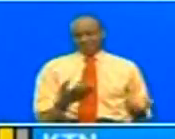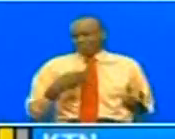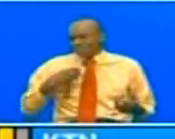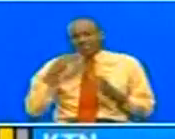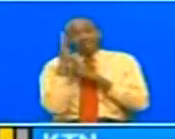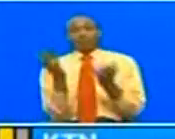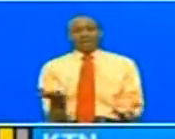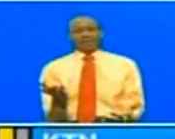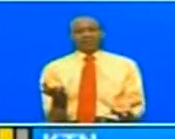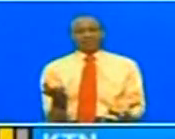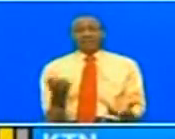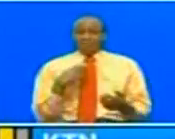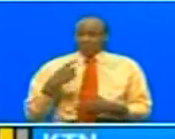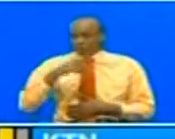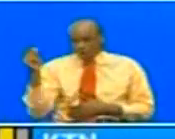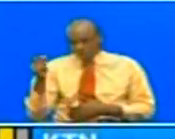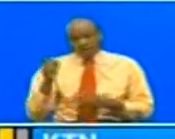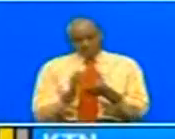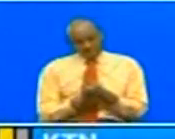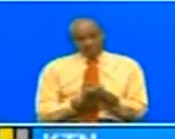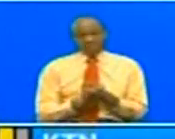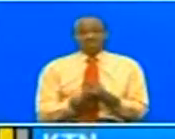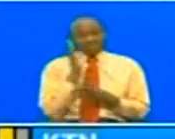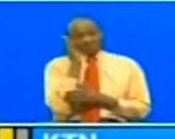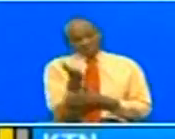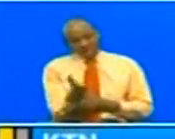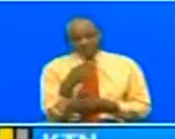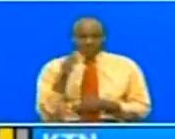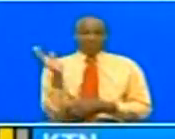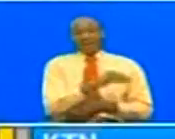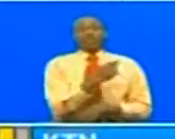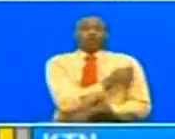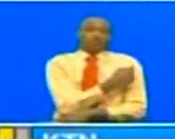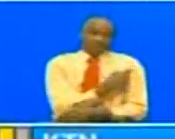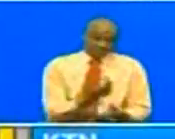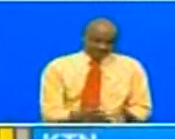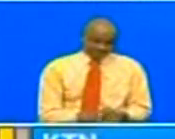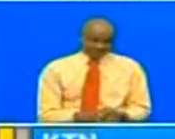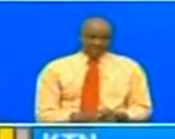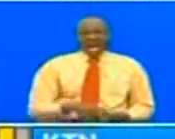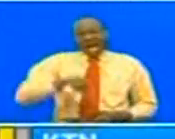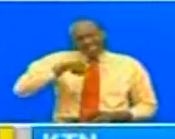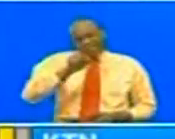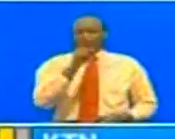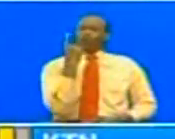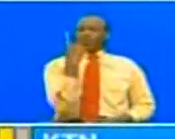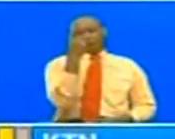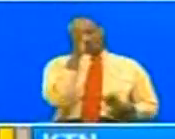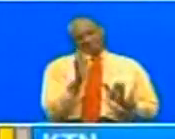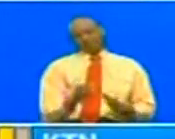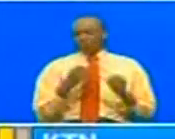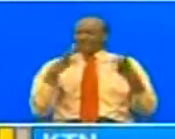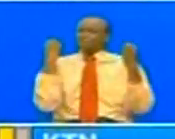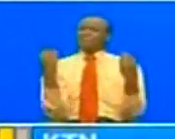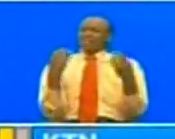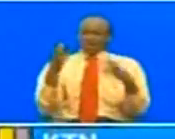Next week. Phyllis is just one of many cancer patients